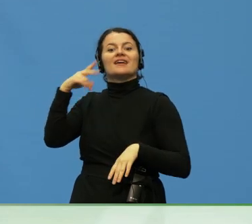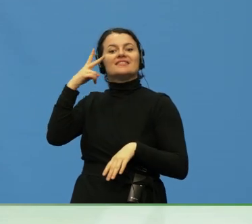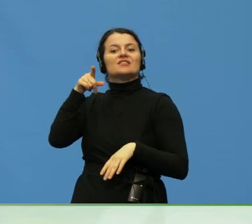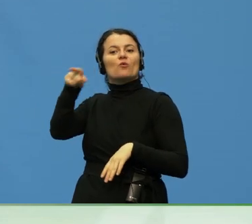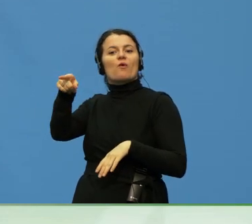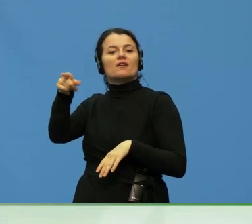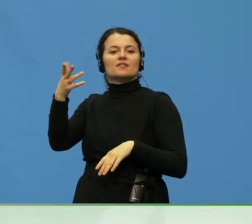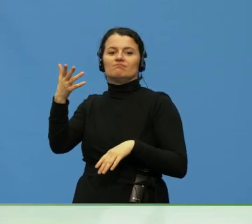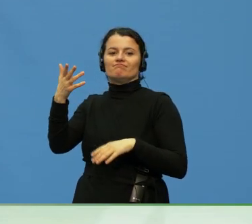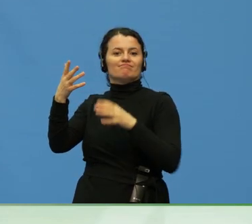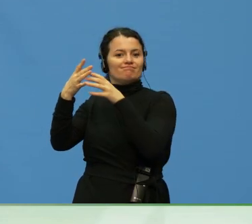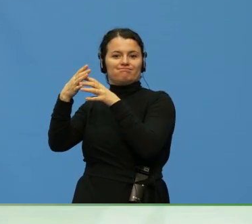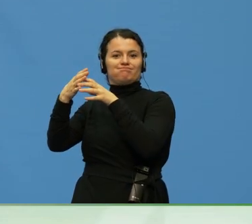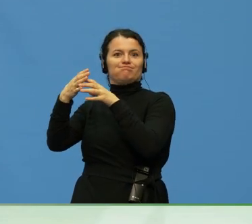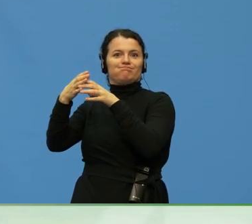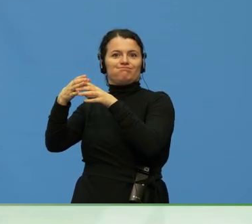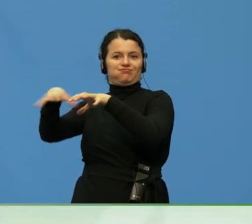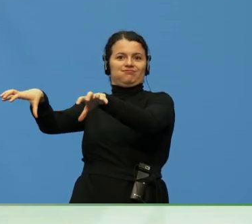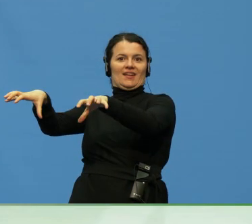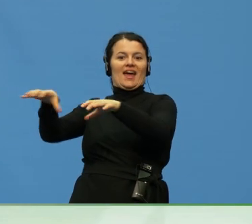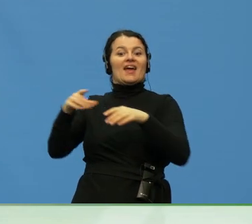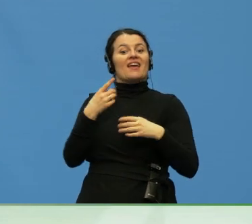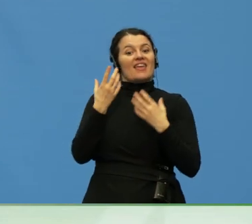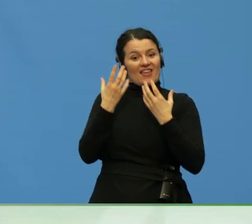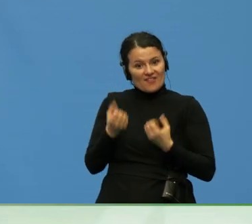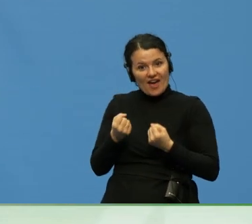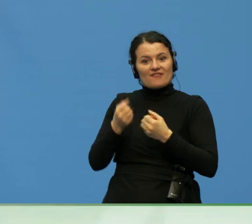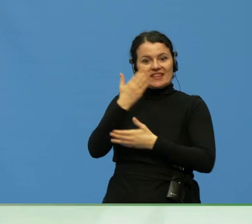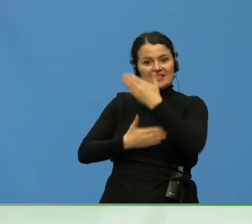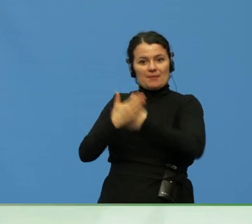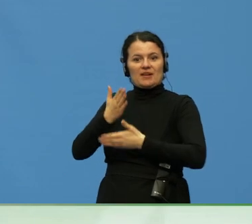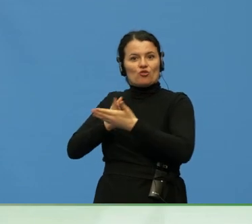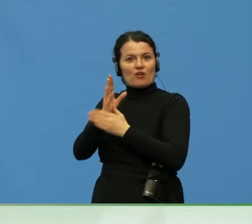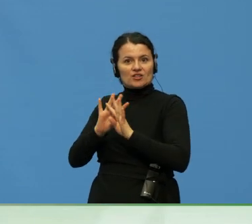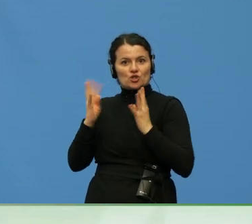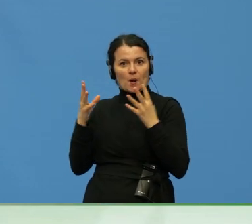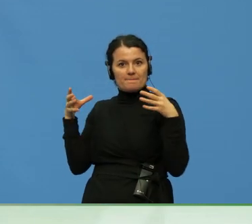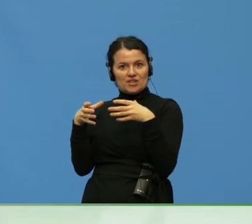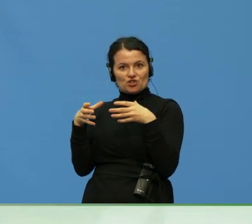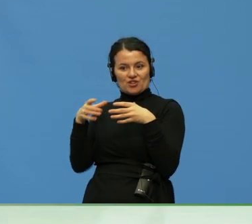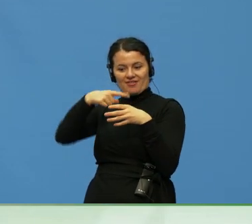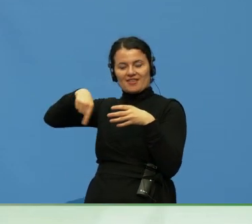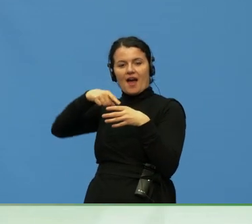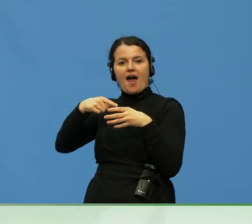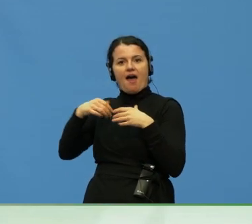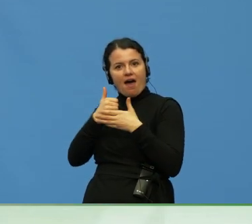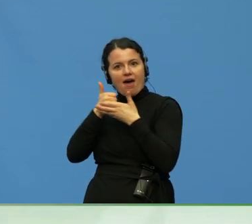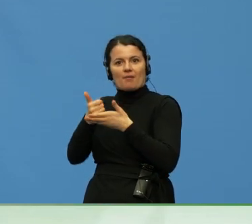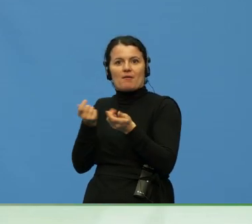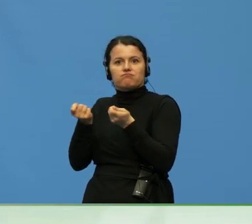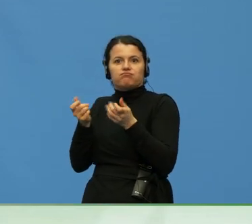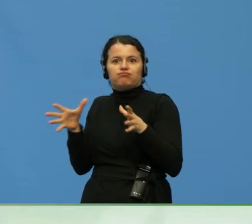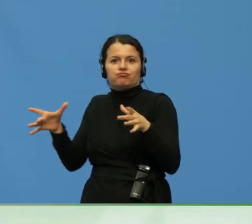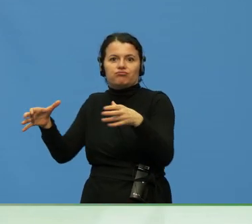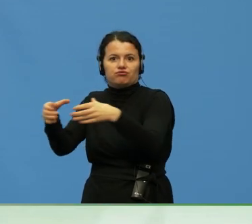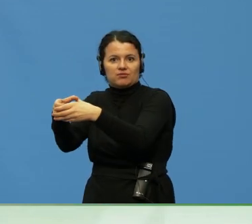Rights Commission, bringing that community along, how do we make this thing really work and so on, becomes crucial. The 5 years after are as important